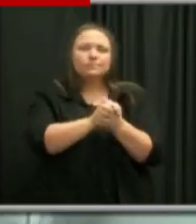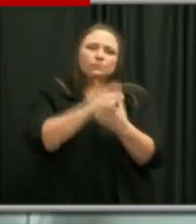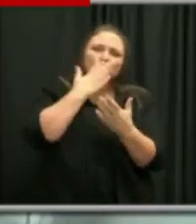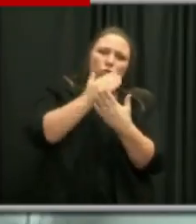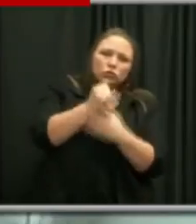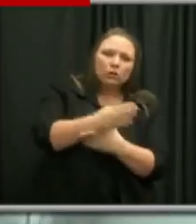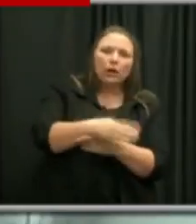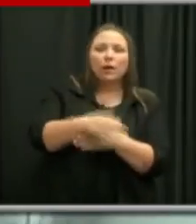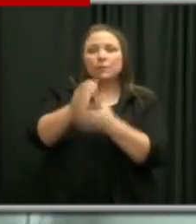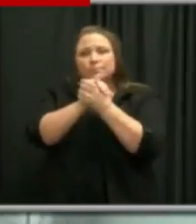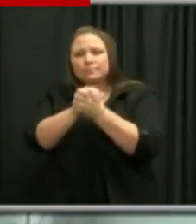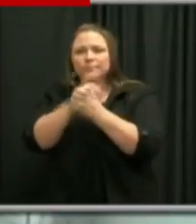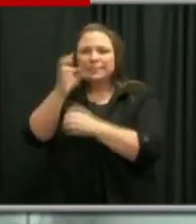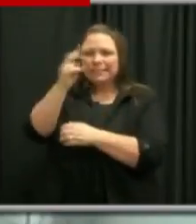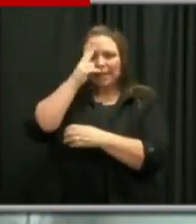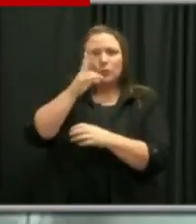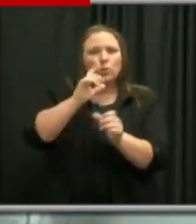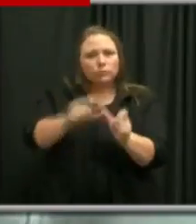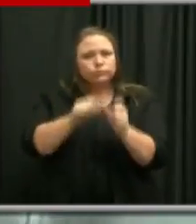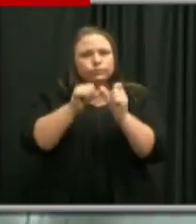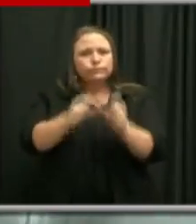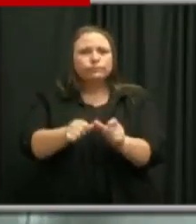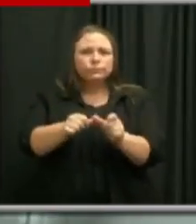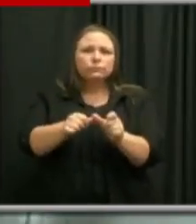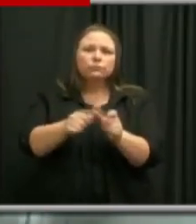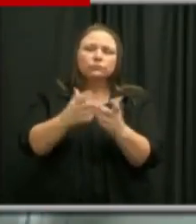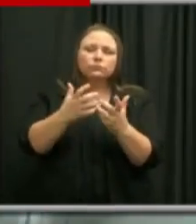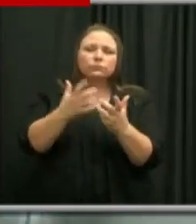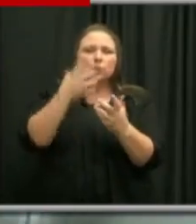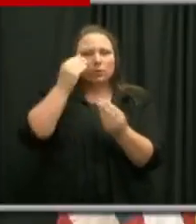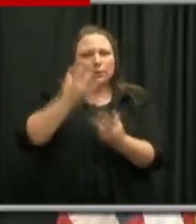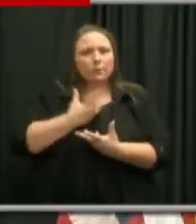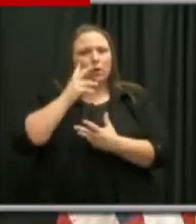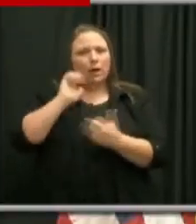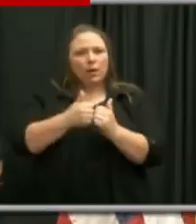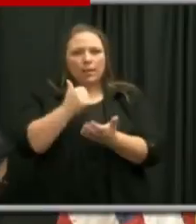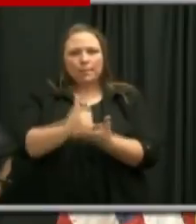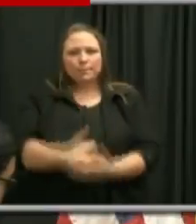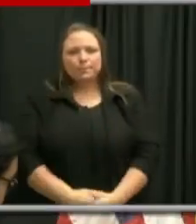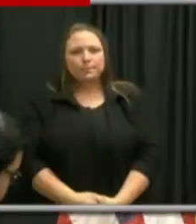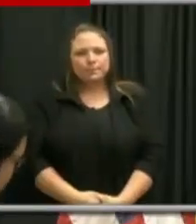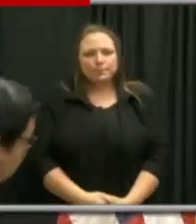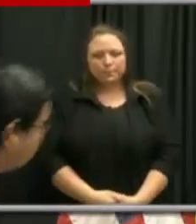We're going to keep at this, and just let us know how we can help.